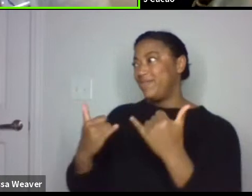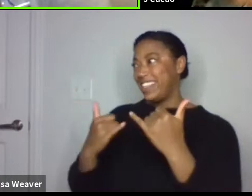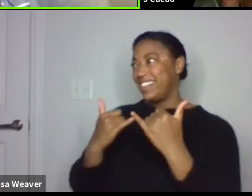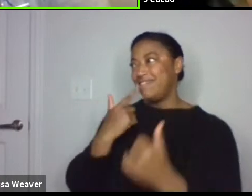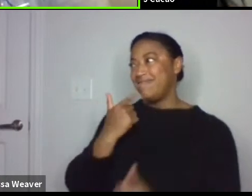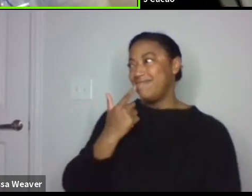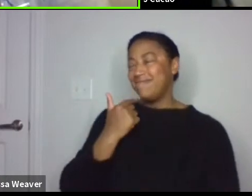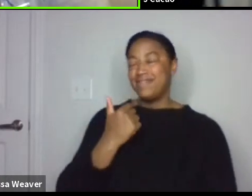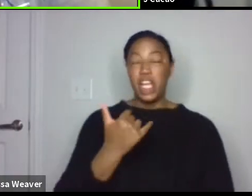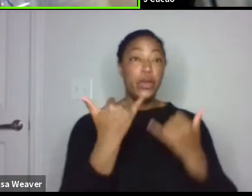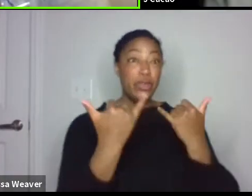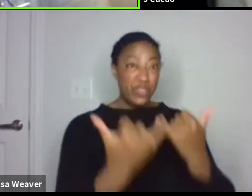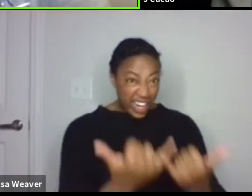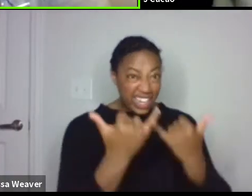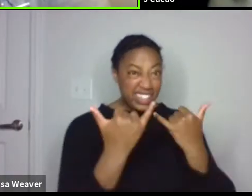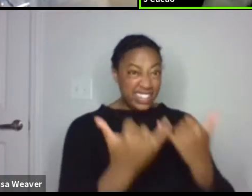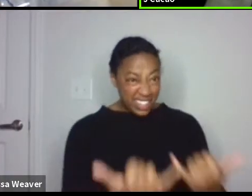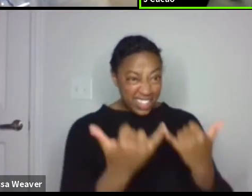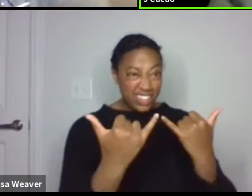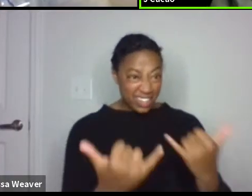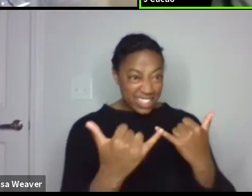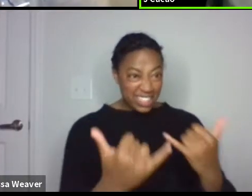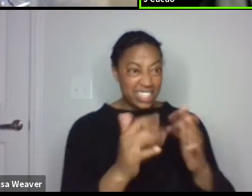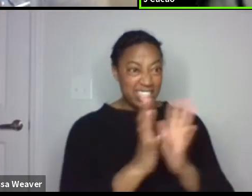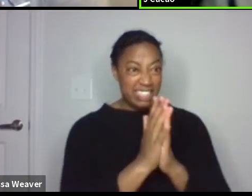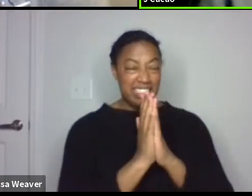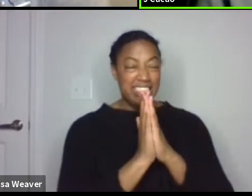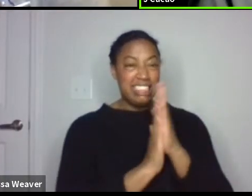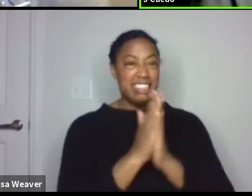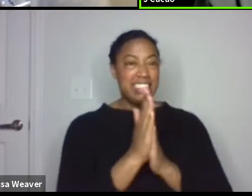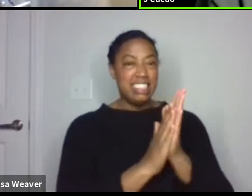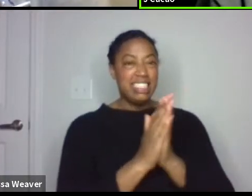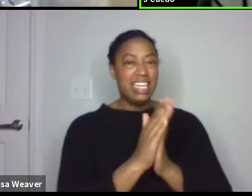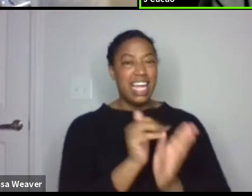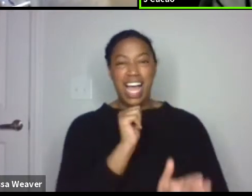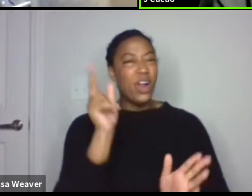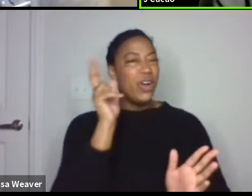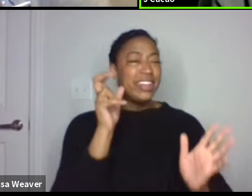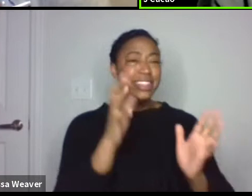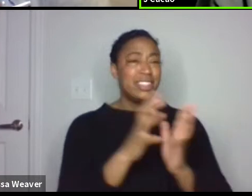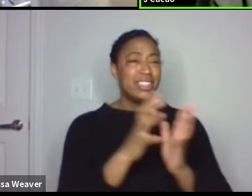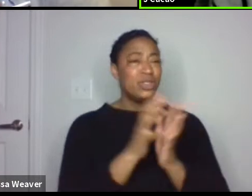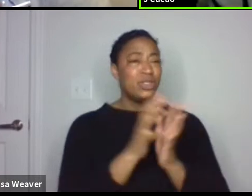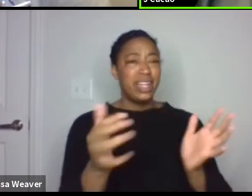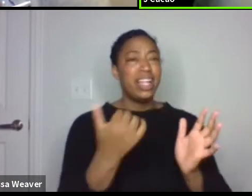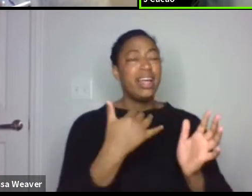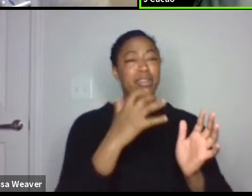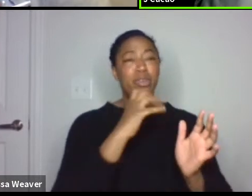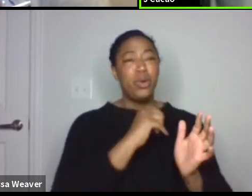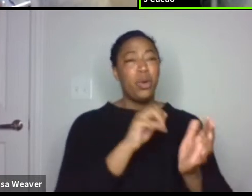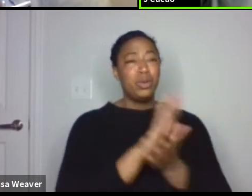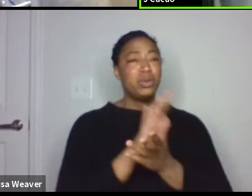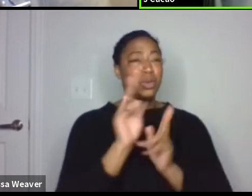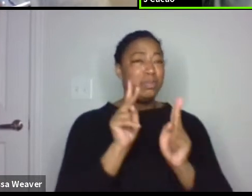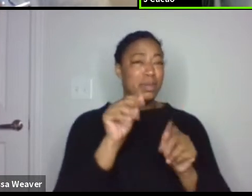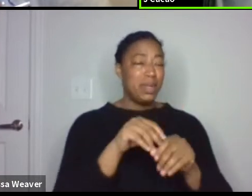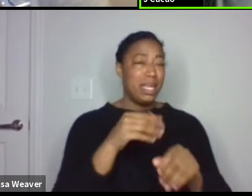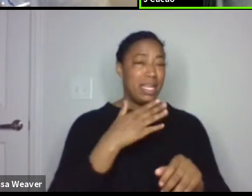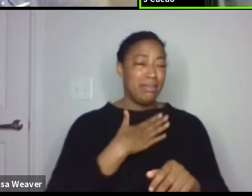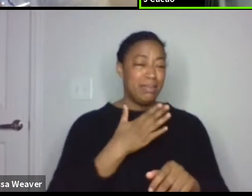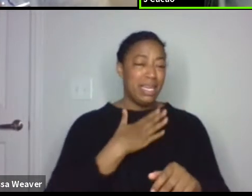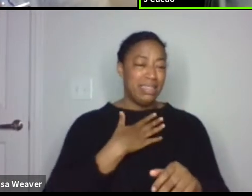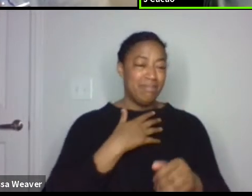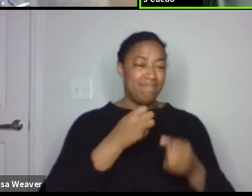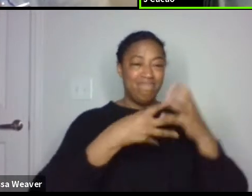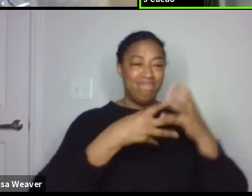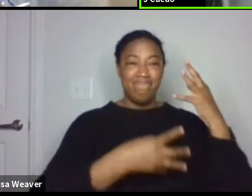now. Right now. I don't really listen to too many folks for real. Like I got old school folks in my catalog, man. Like I've been listening